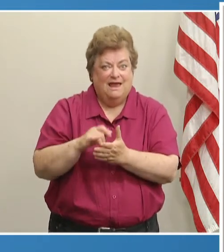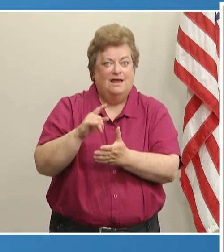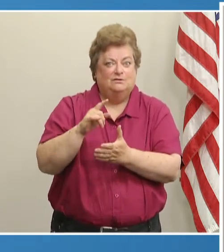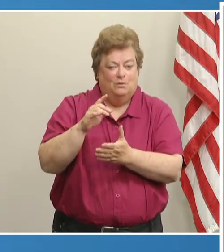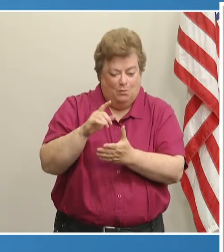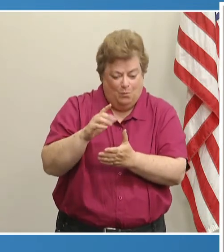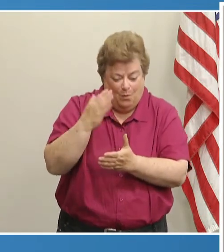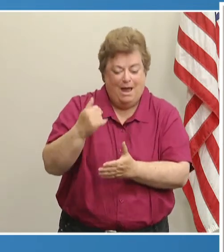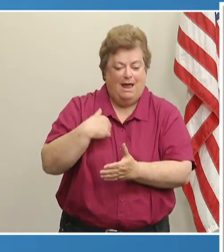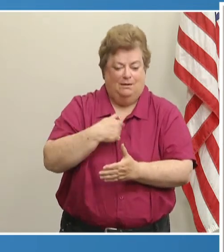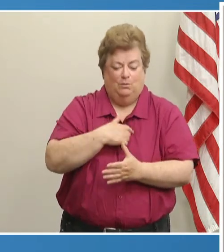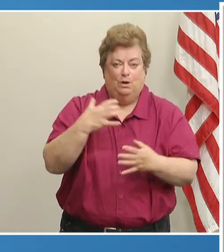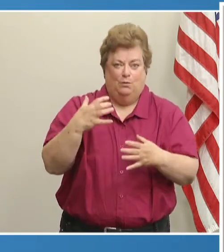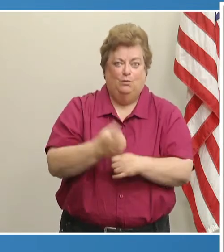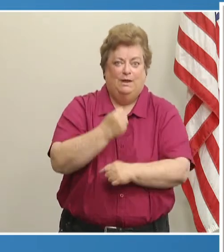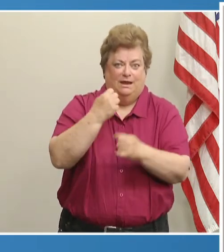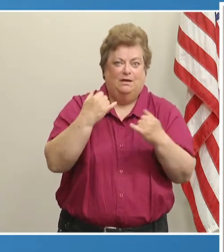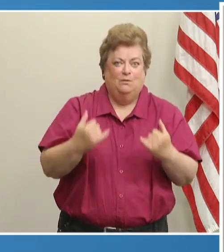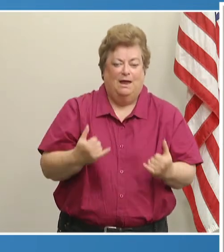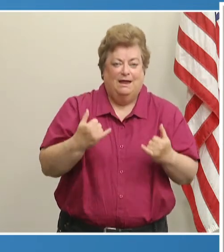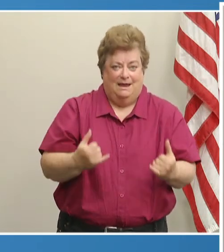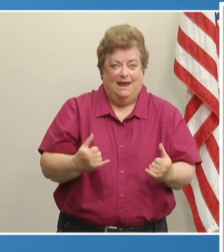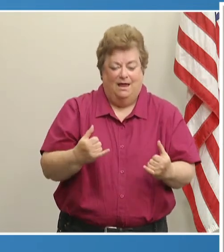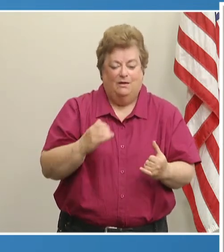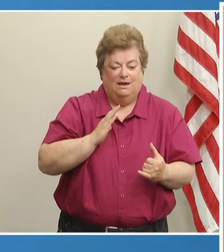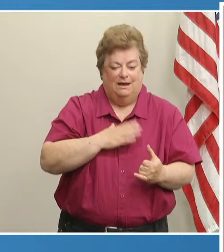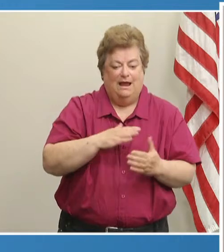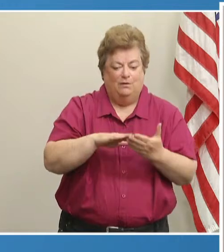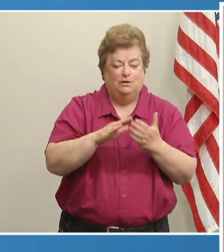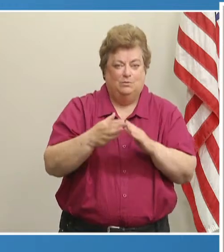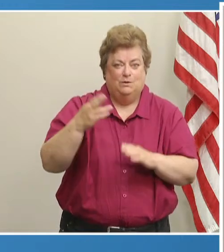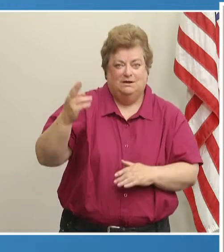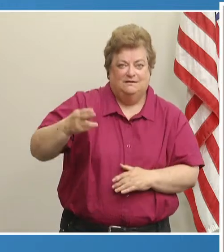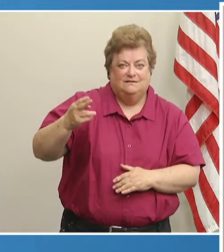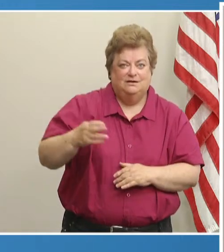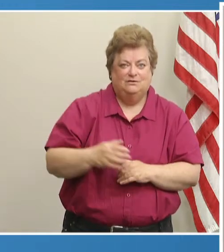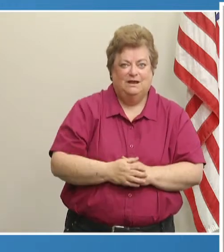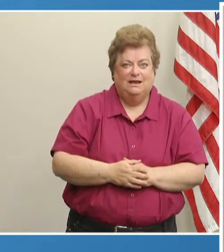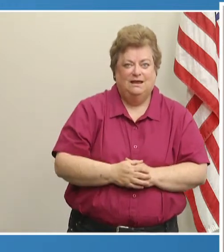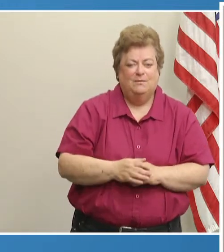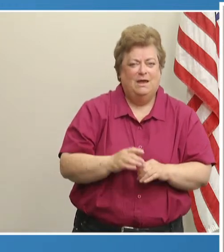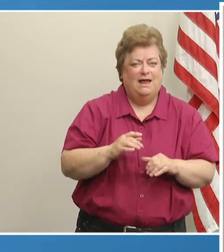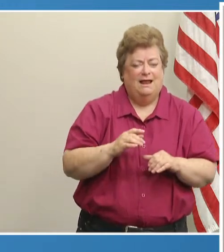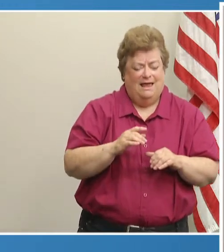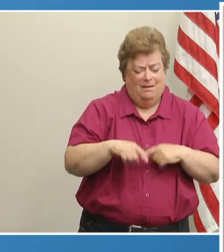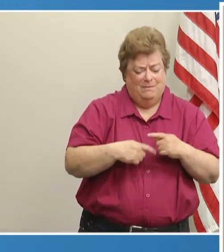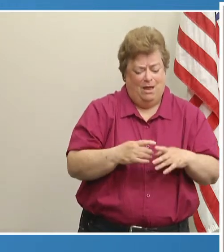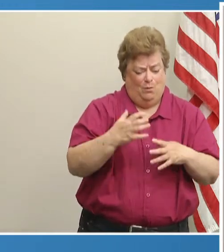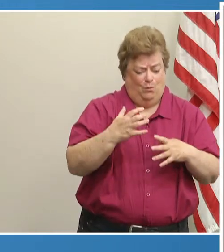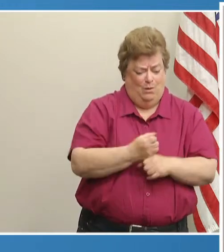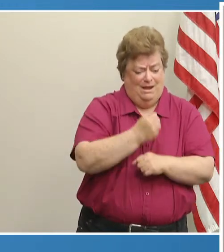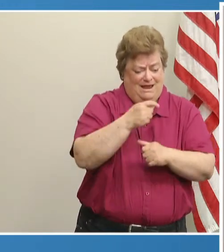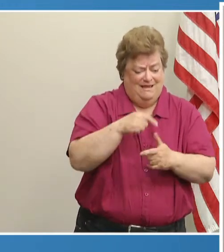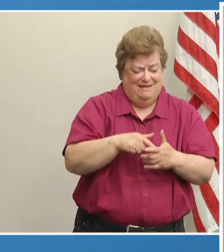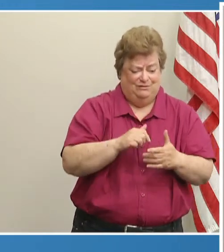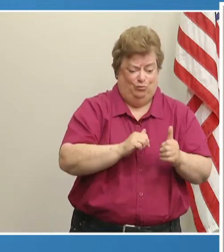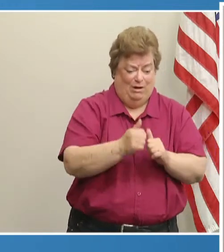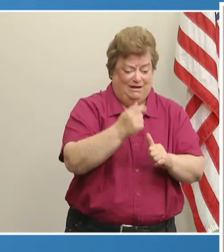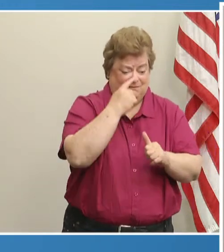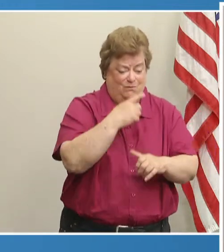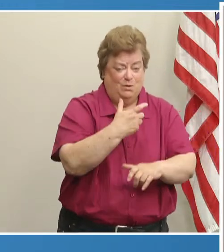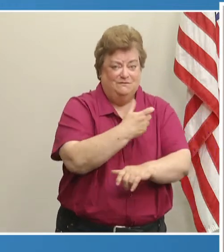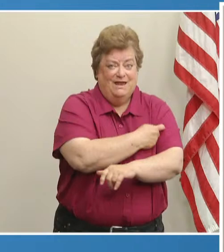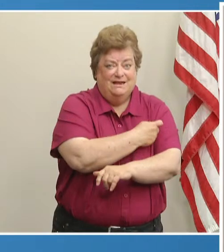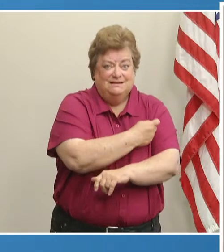this extraordinary moment in our community's history. And the noteworthy aspect about winning in this race to vaccinate against the virus